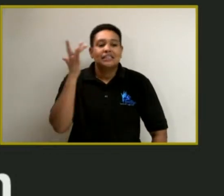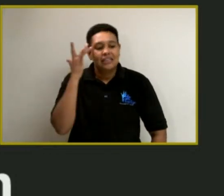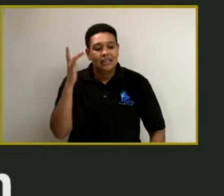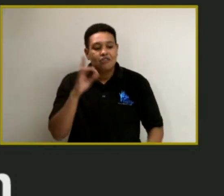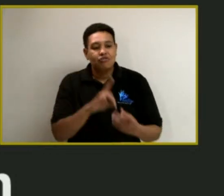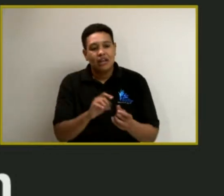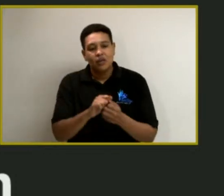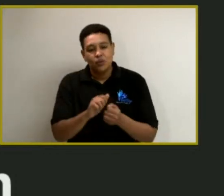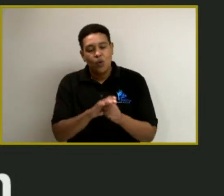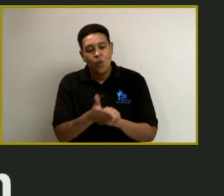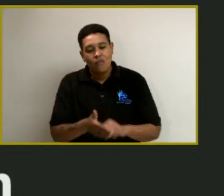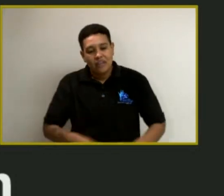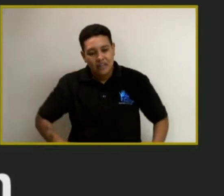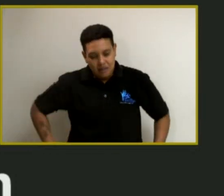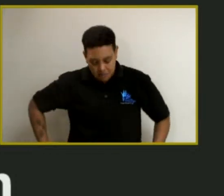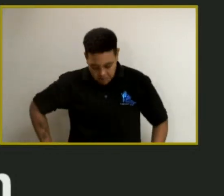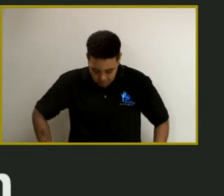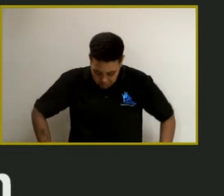COVID?